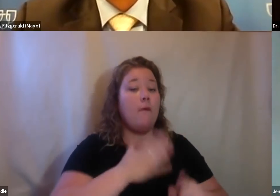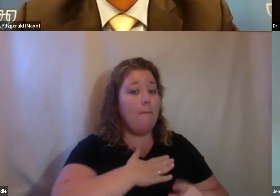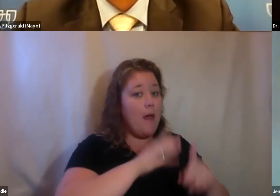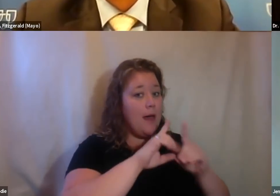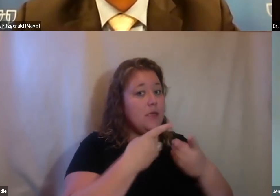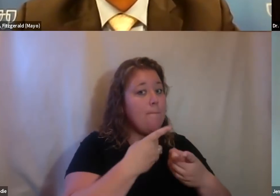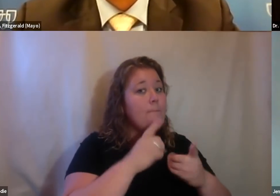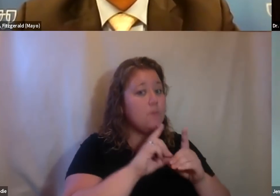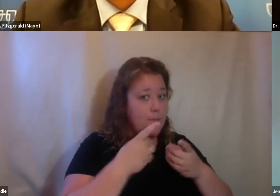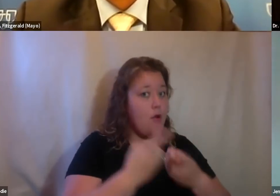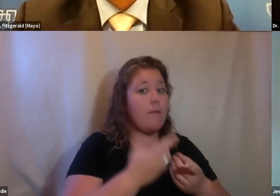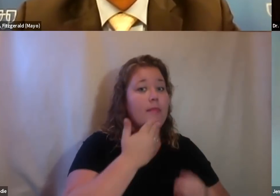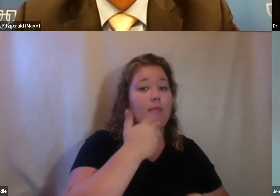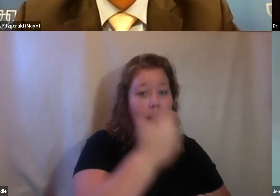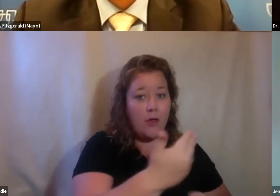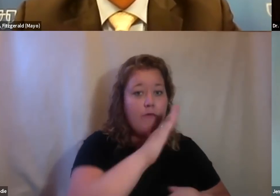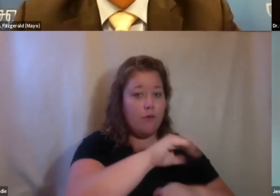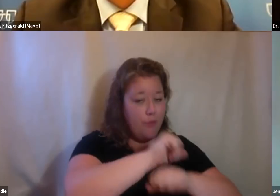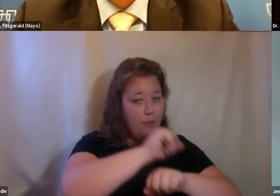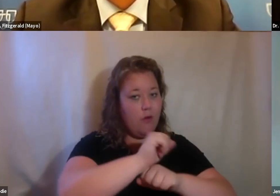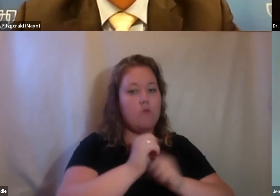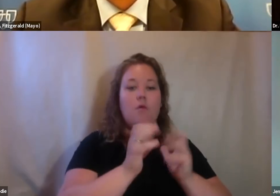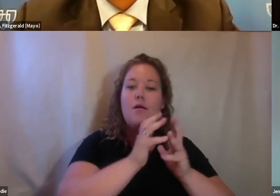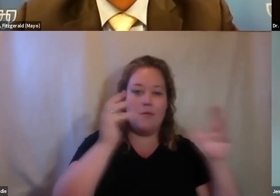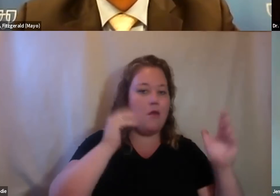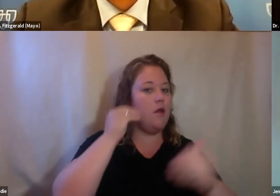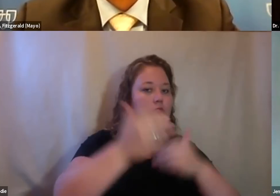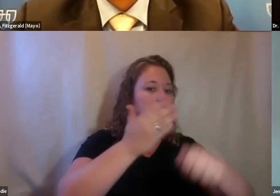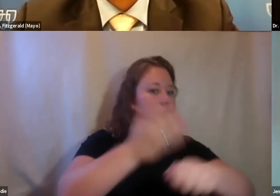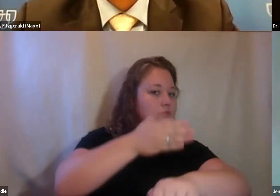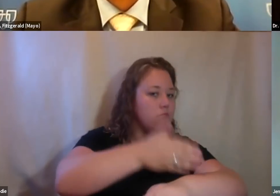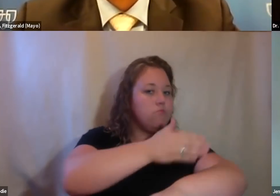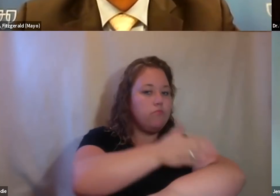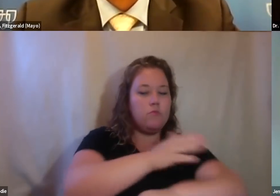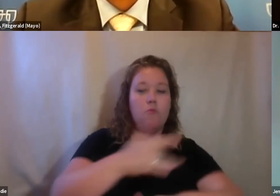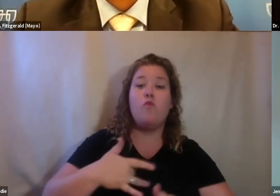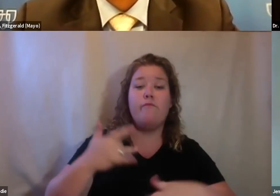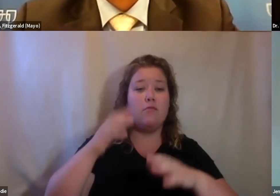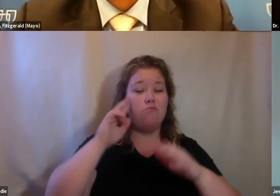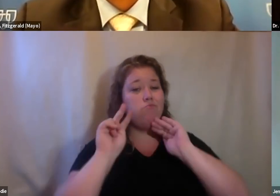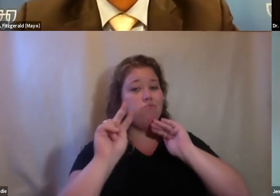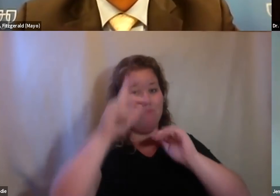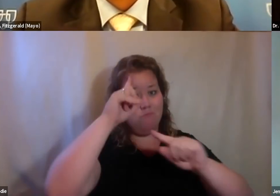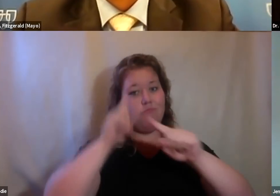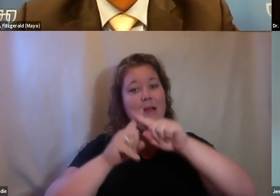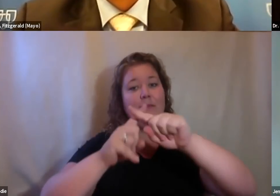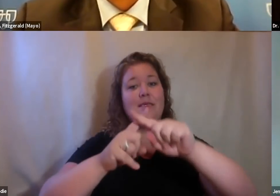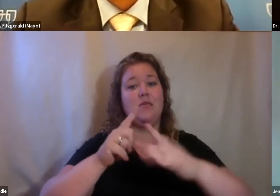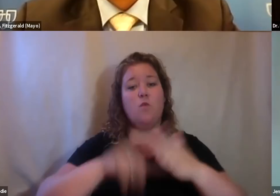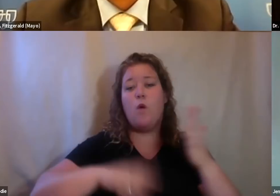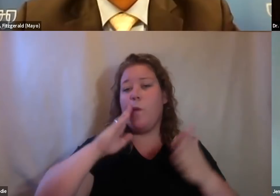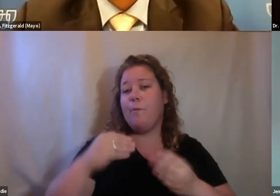has gotten so far. We've made a lot of progress. And again, I do feel very hopeful about what this will provide to our